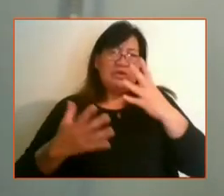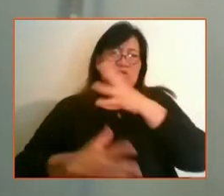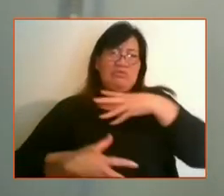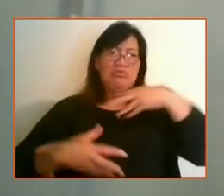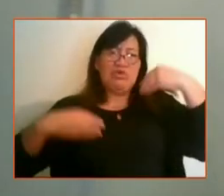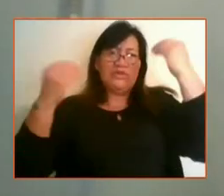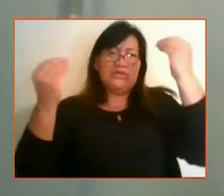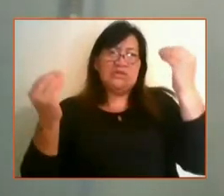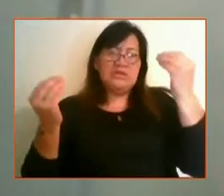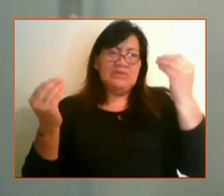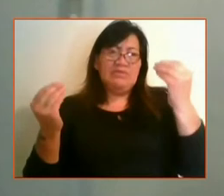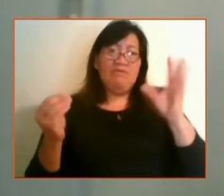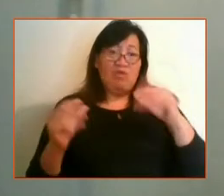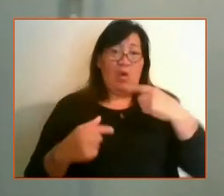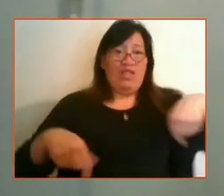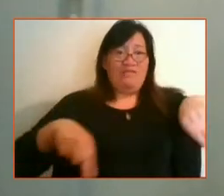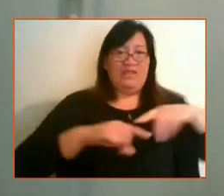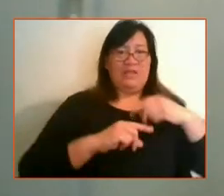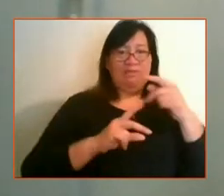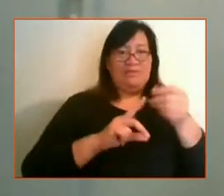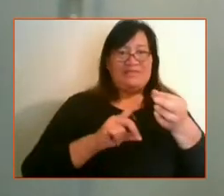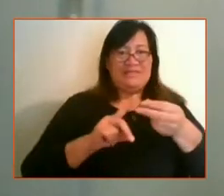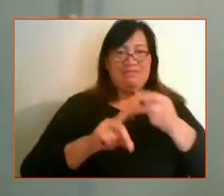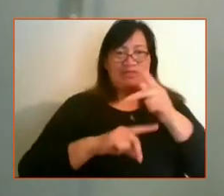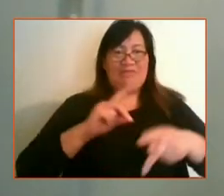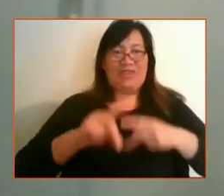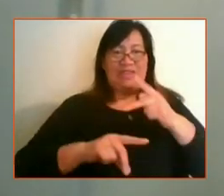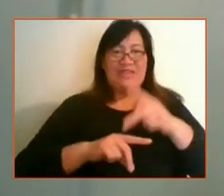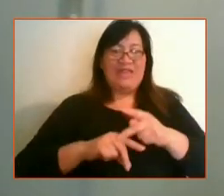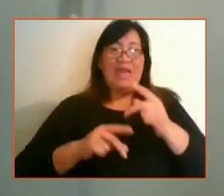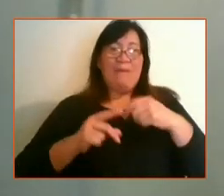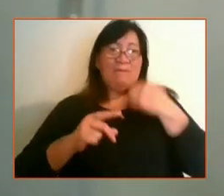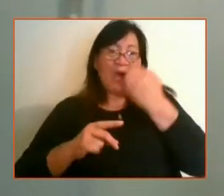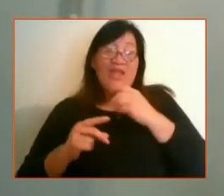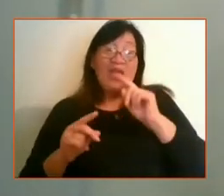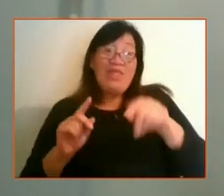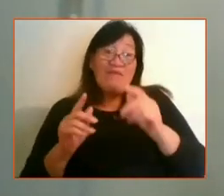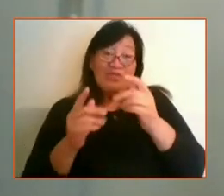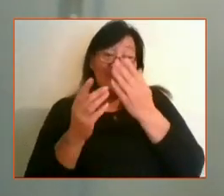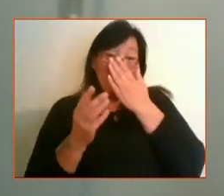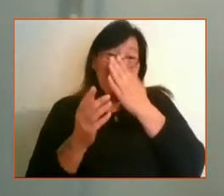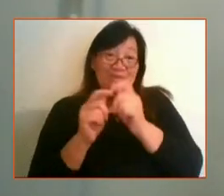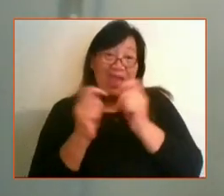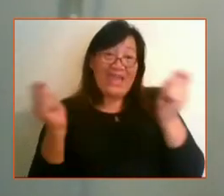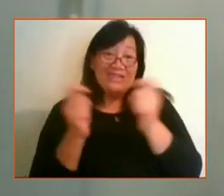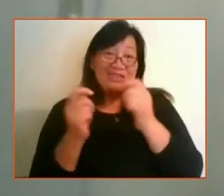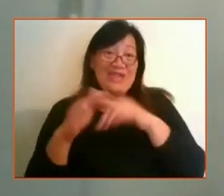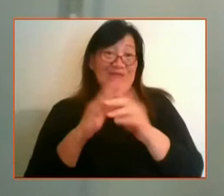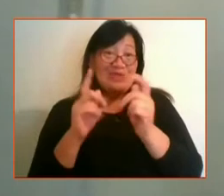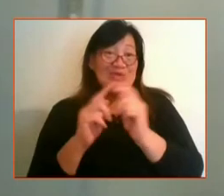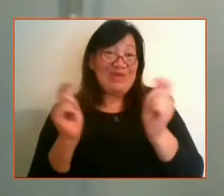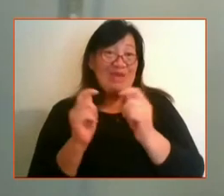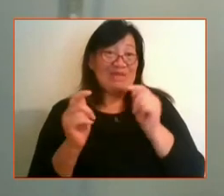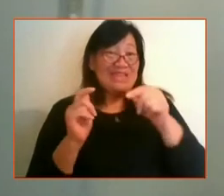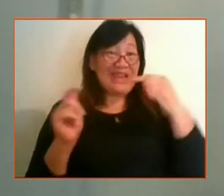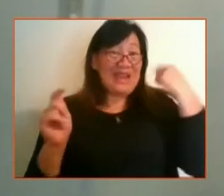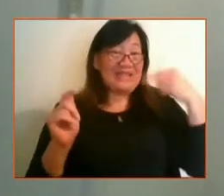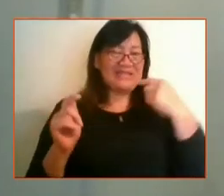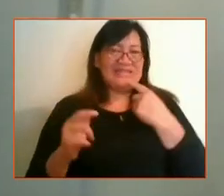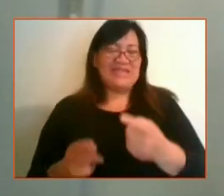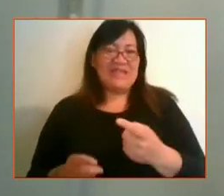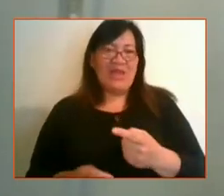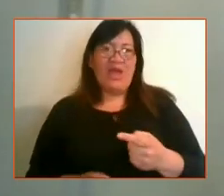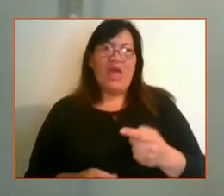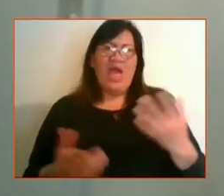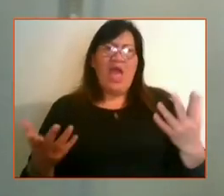Pacific. The front page wasn't about the exhibition. The front page and all of the news outlets were reporting that a beluga